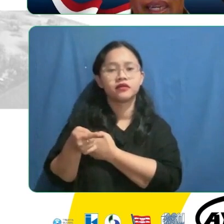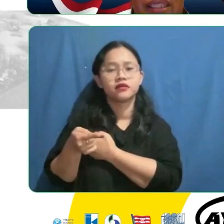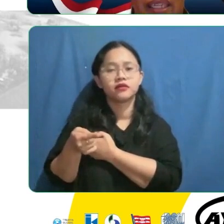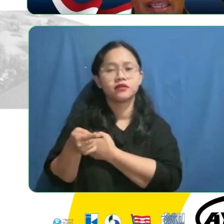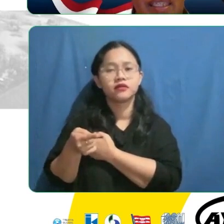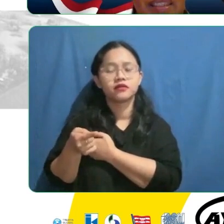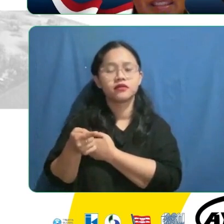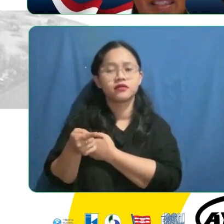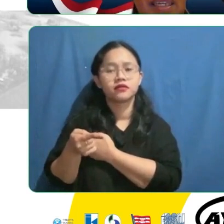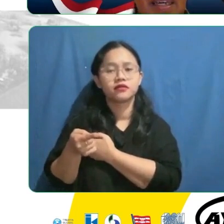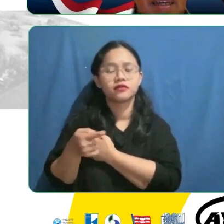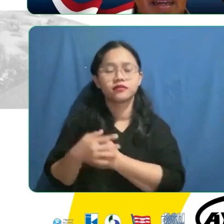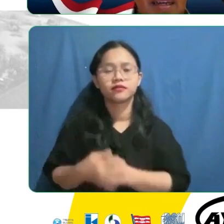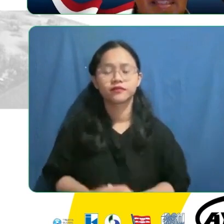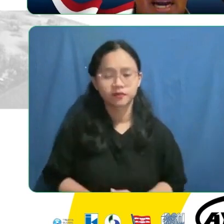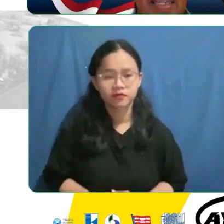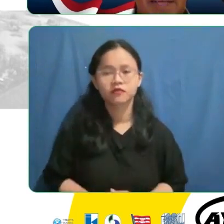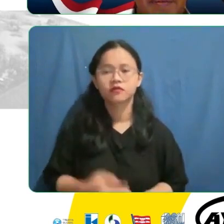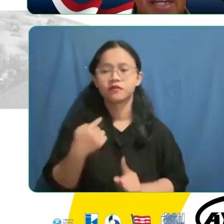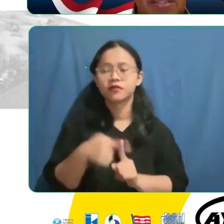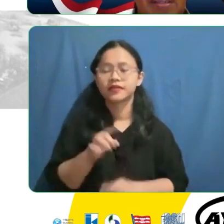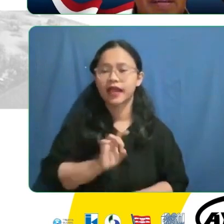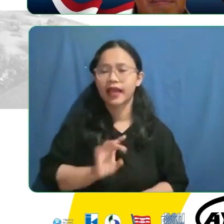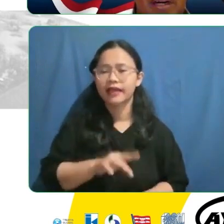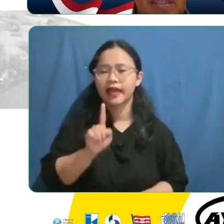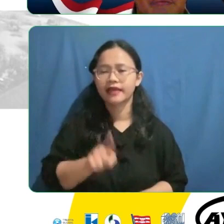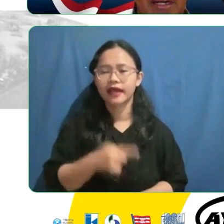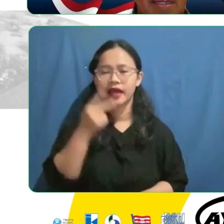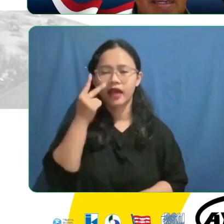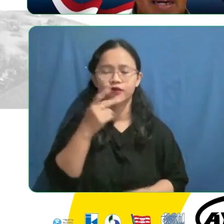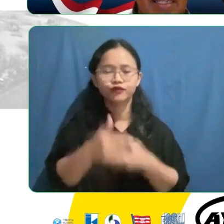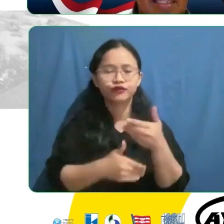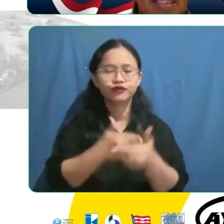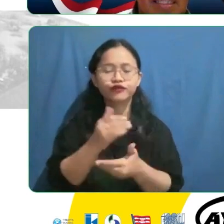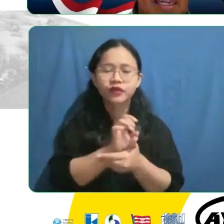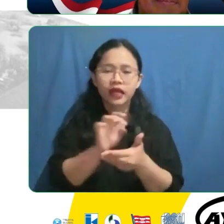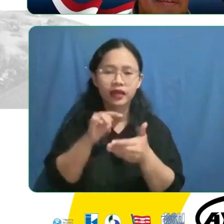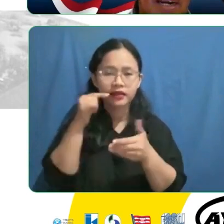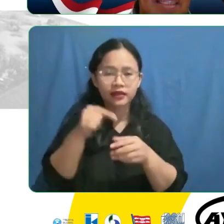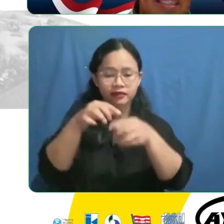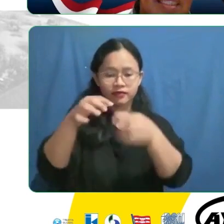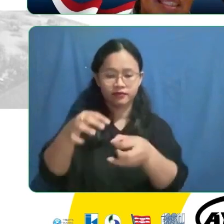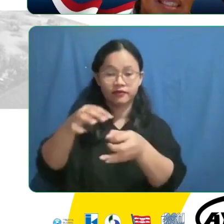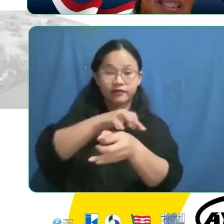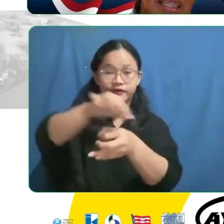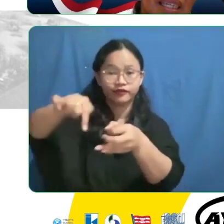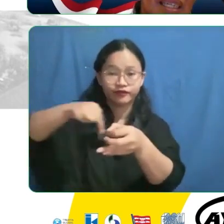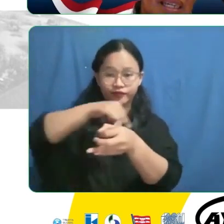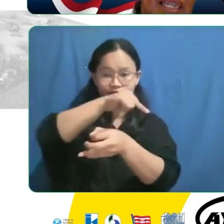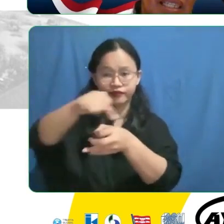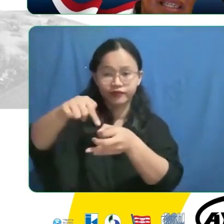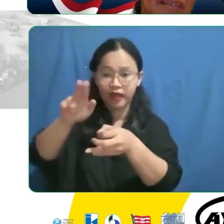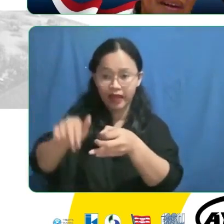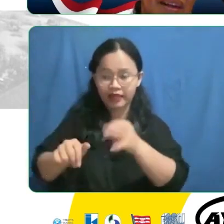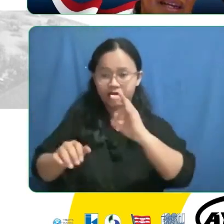other circle is rising temperature, more extreme weather, rises sea level rise, rising